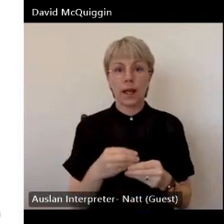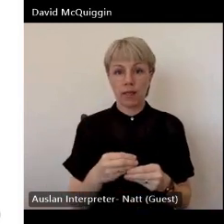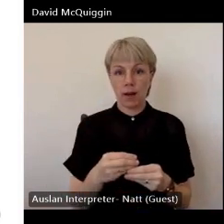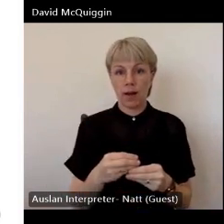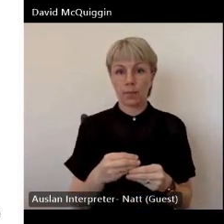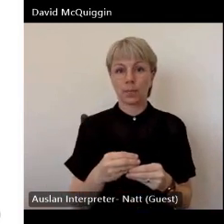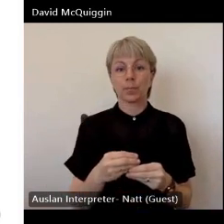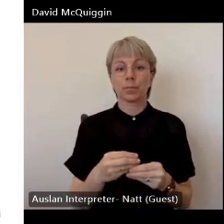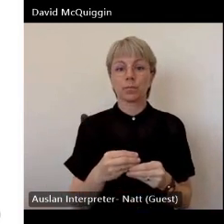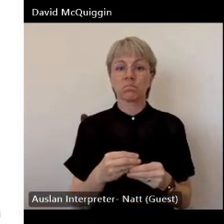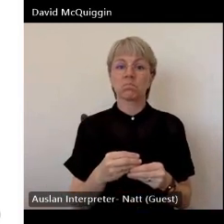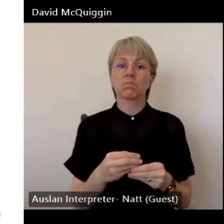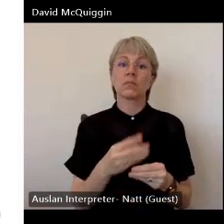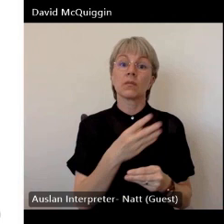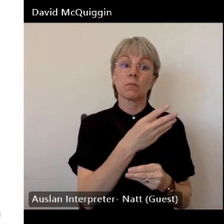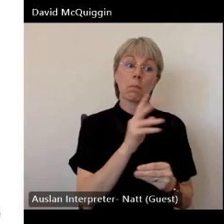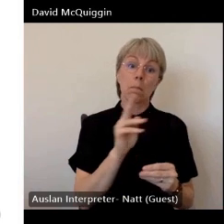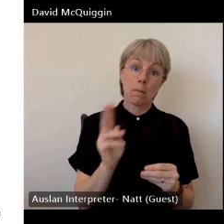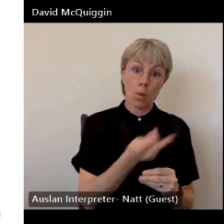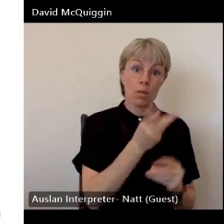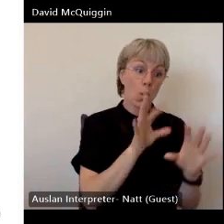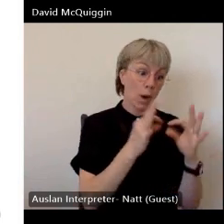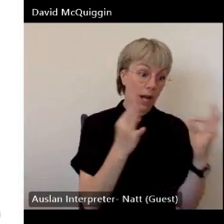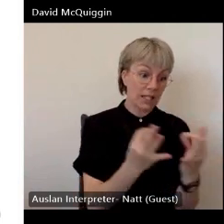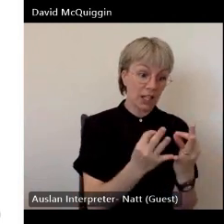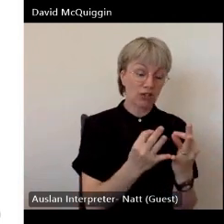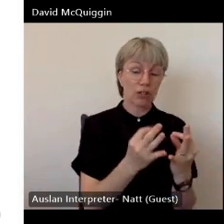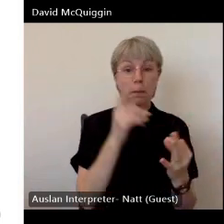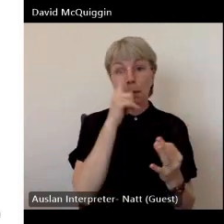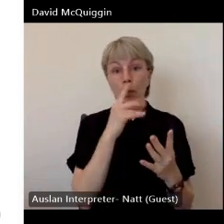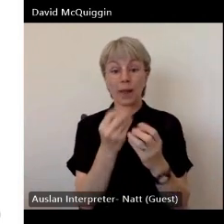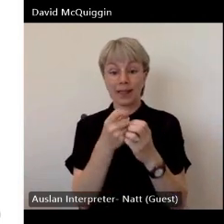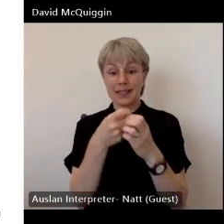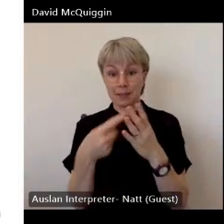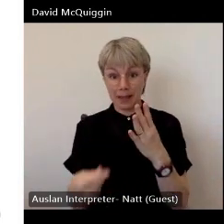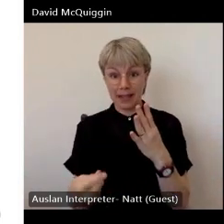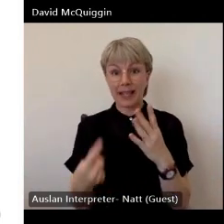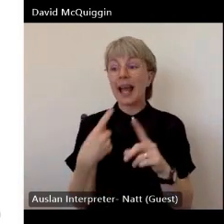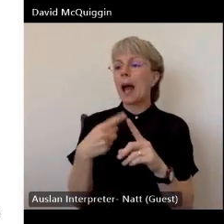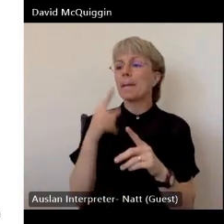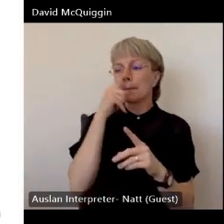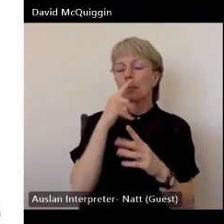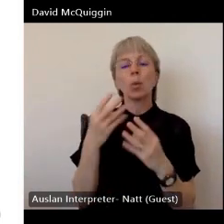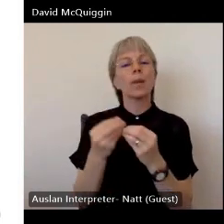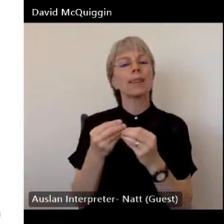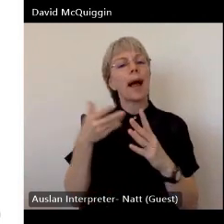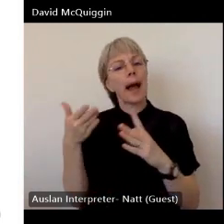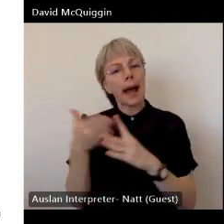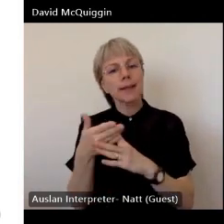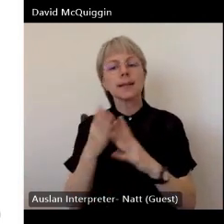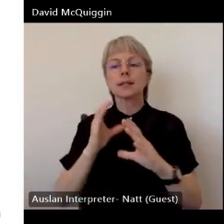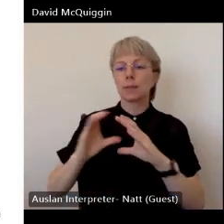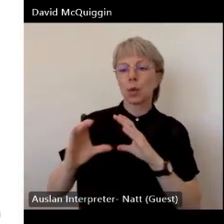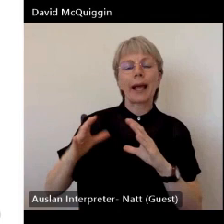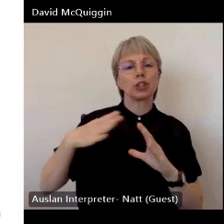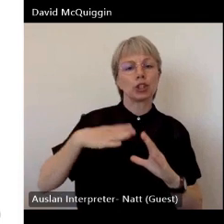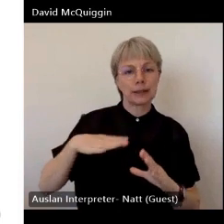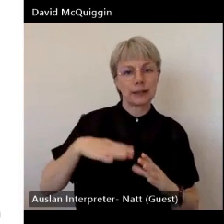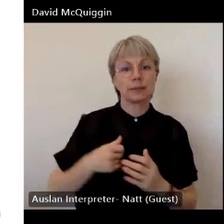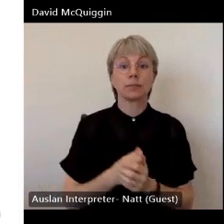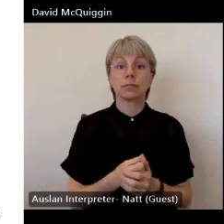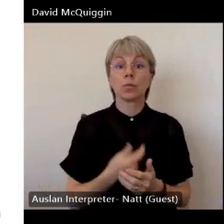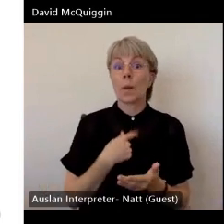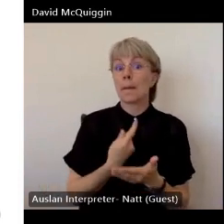split between organisations, people with disability and people with communication access needs. We paid people